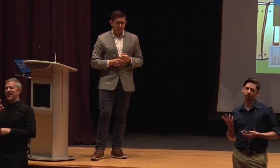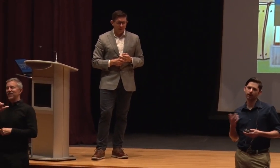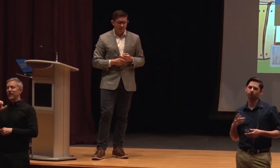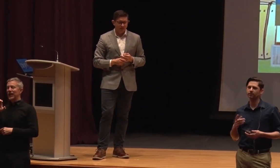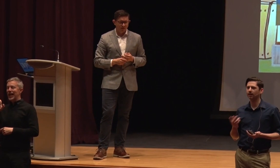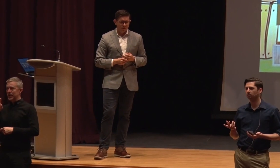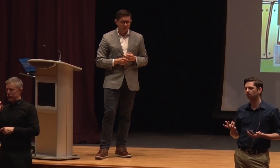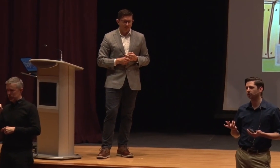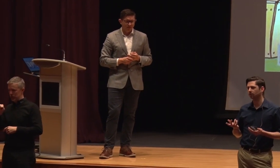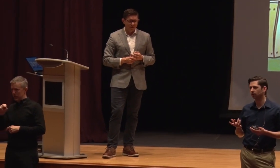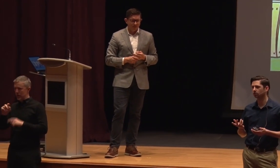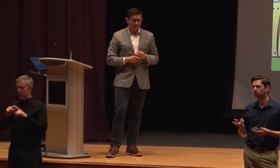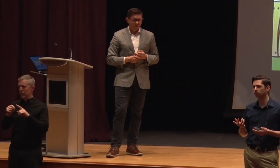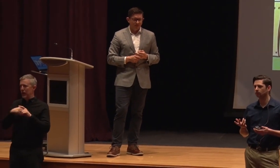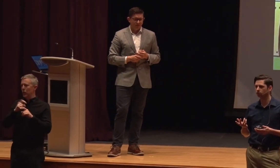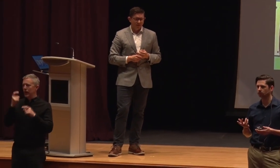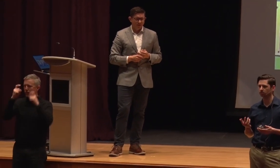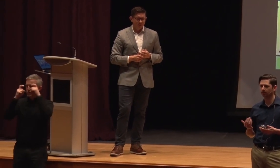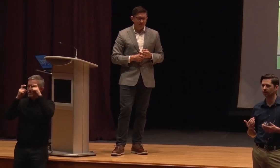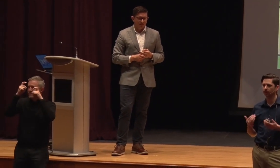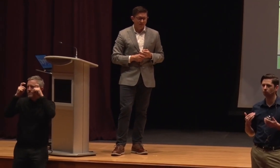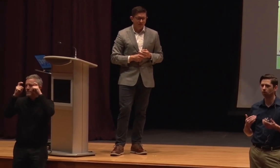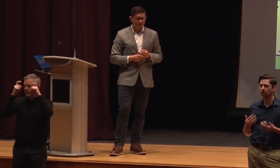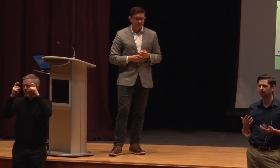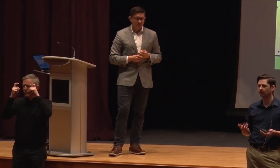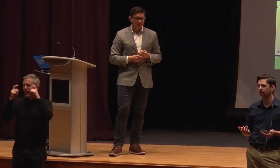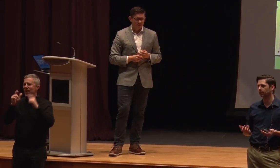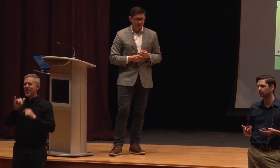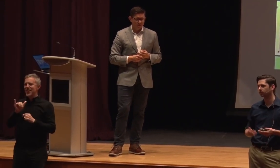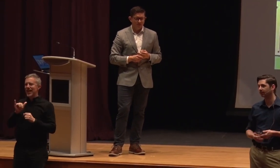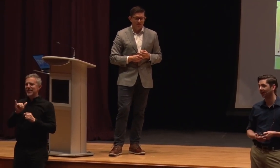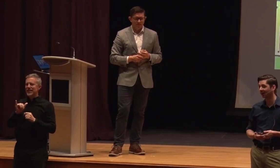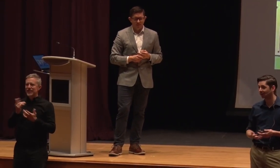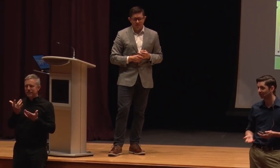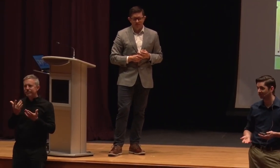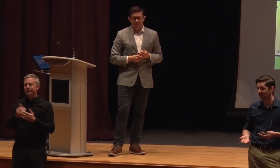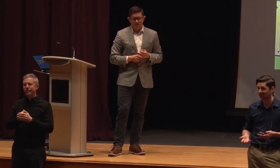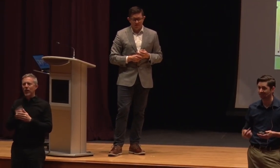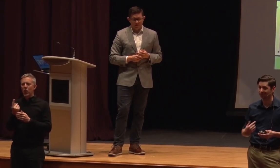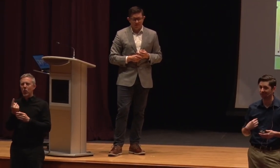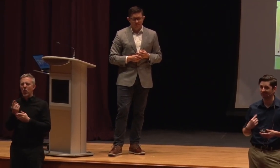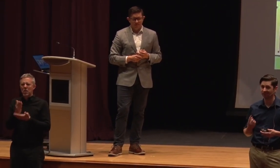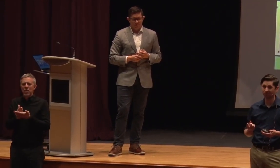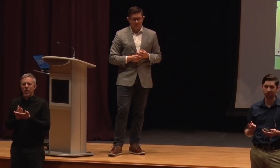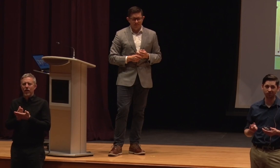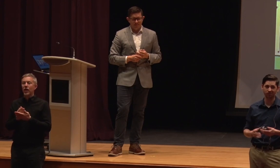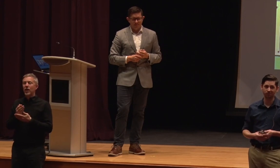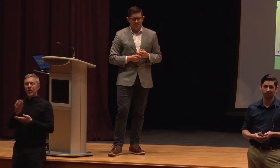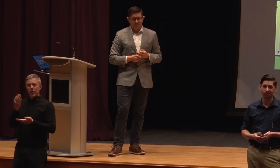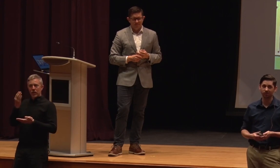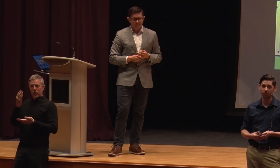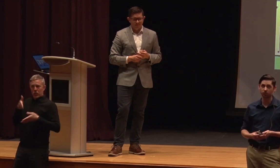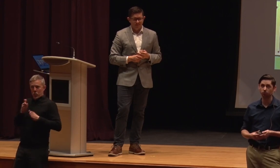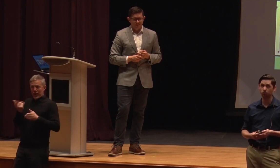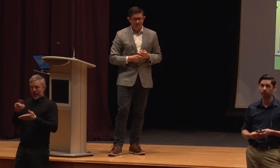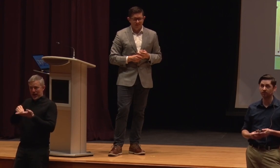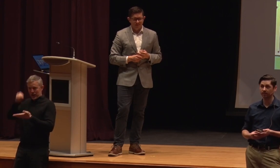see that we have raised eyebrows and everything. So really it's just about that, the quality of access. The way that I learned that is I've been in the deaf community